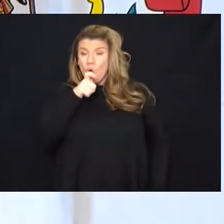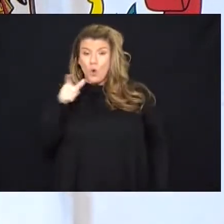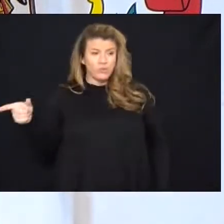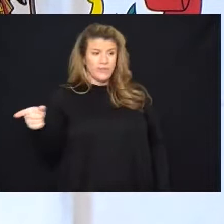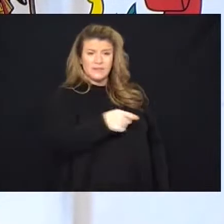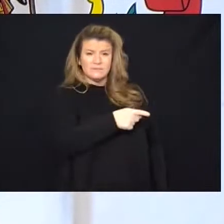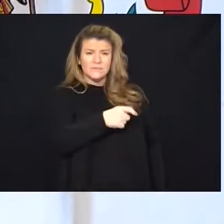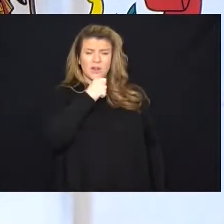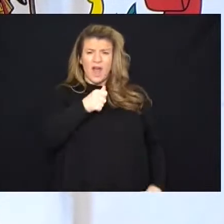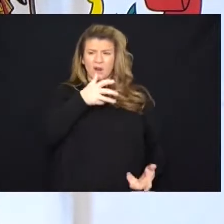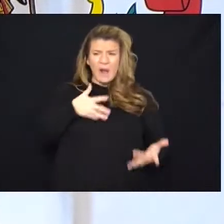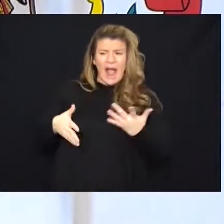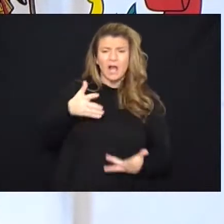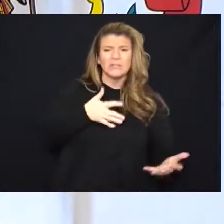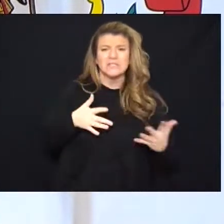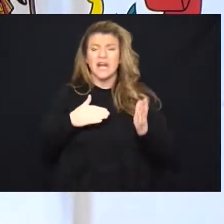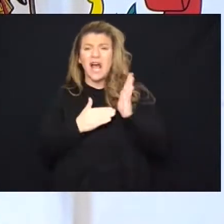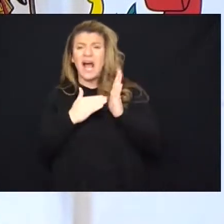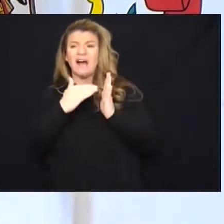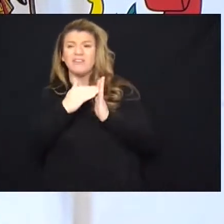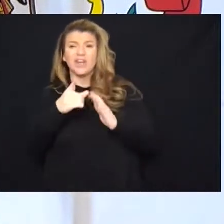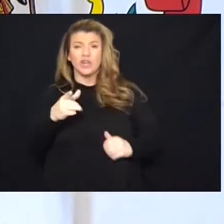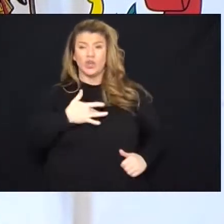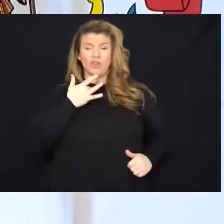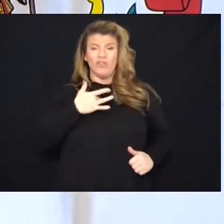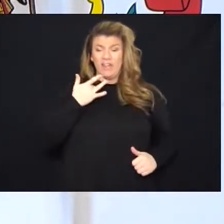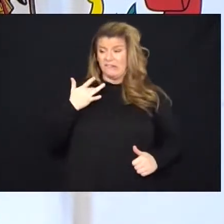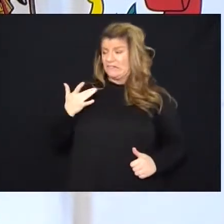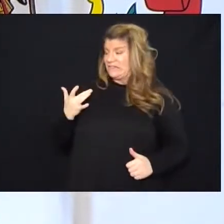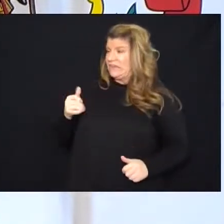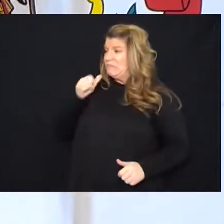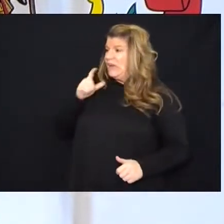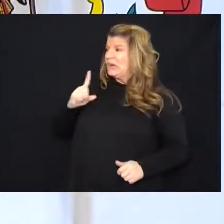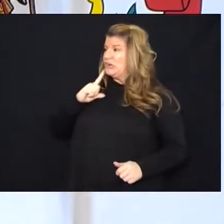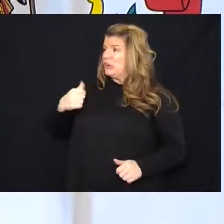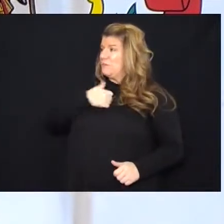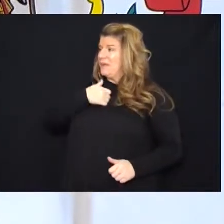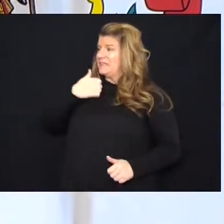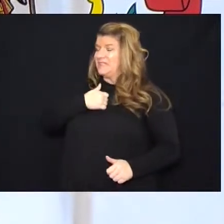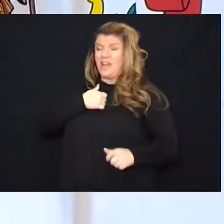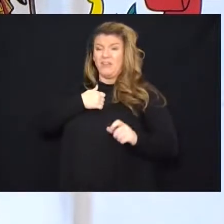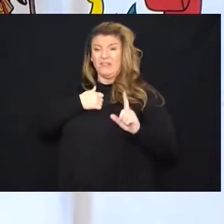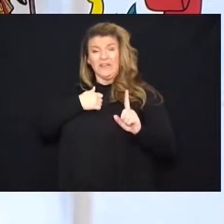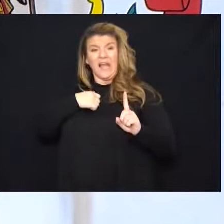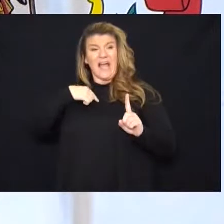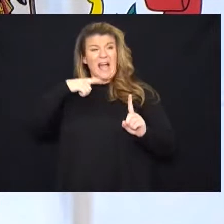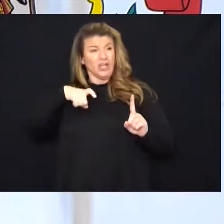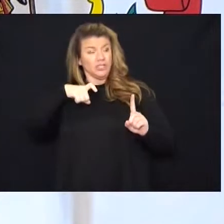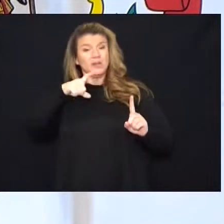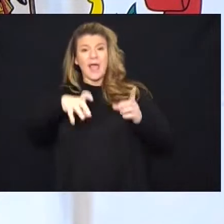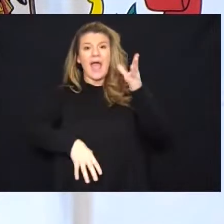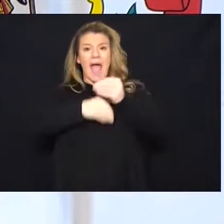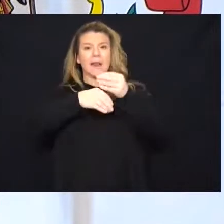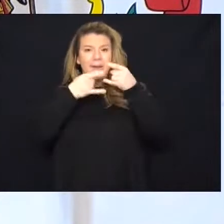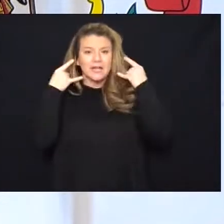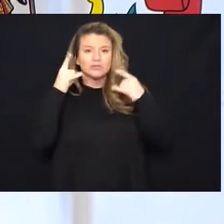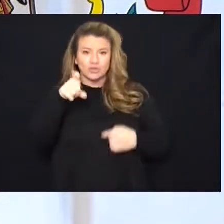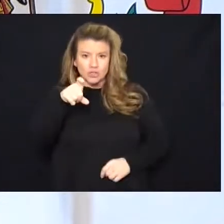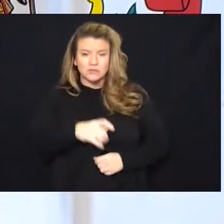them and everything, and you've got any kind of compromising situation, you really should be wearing a mask.